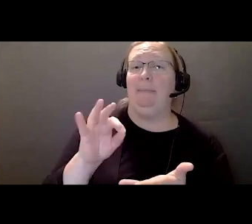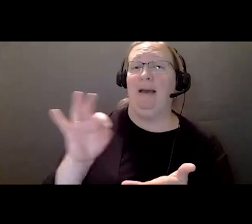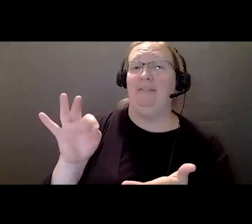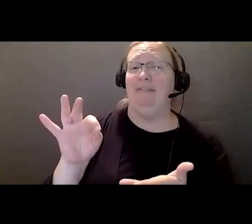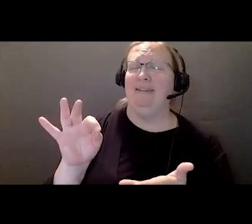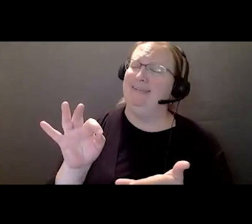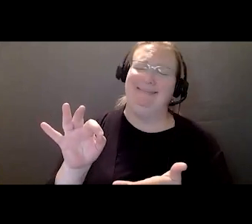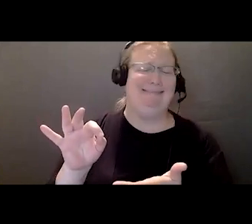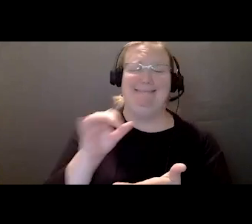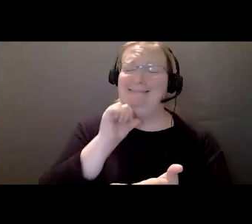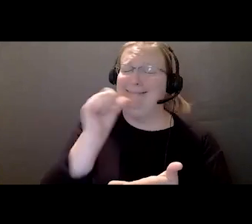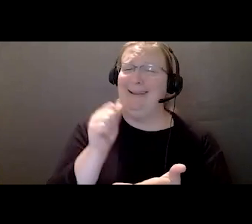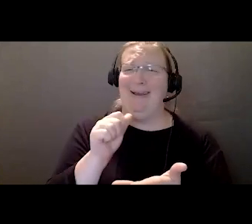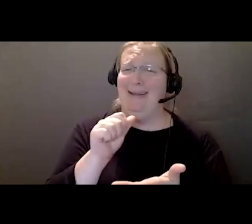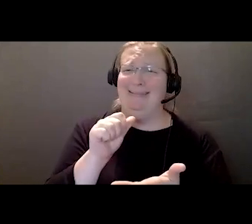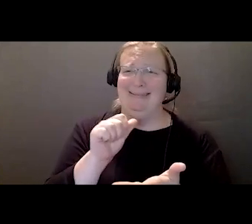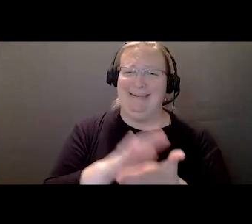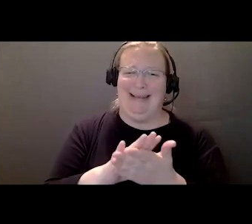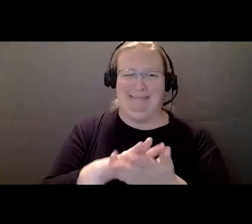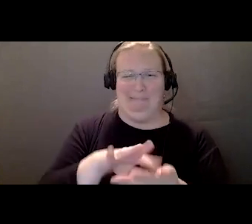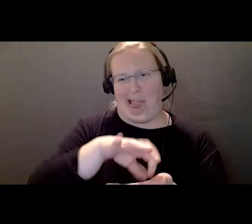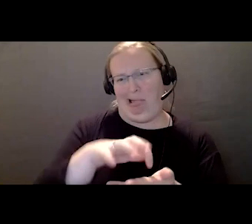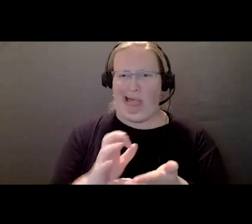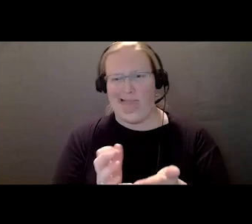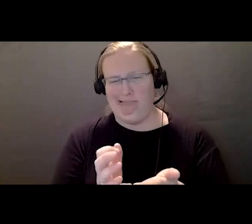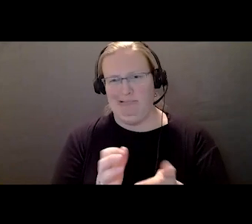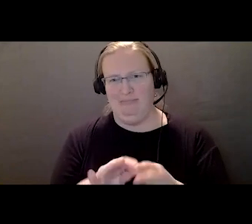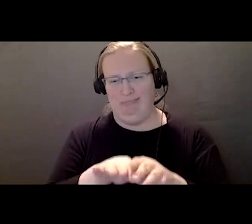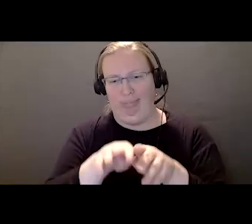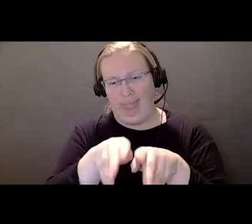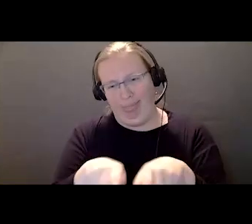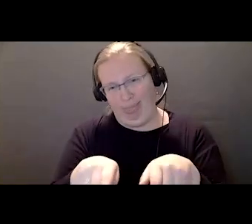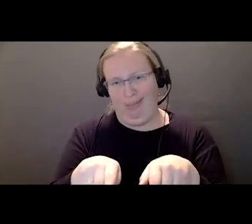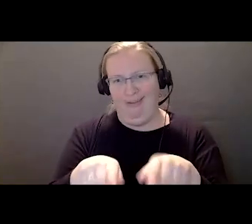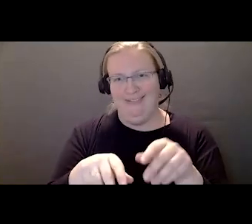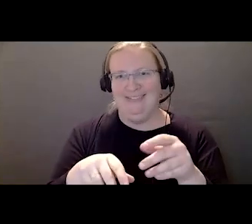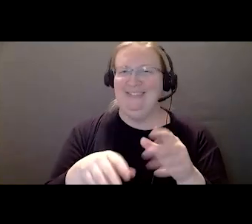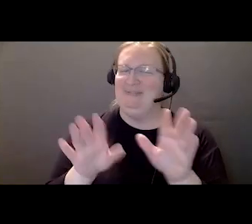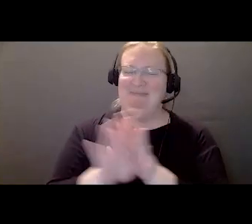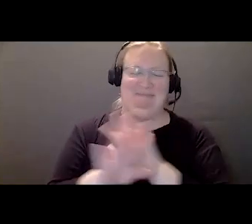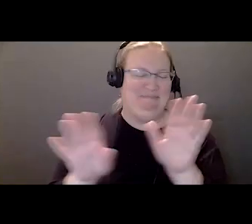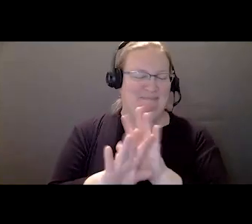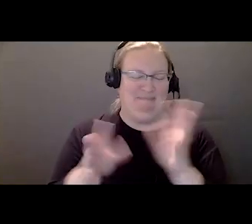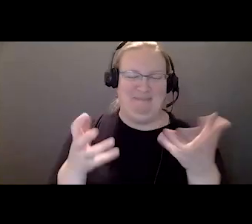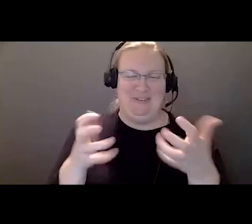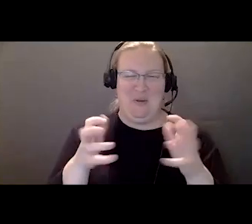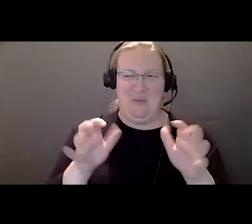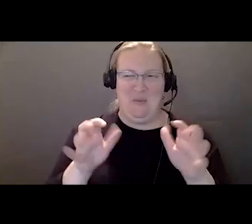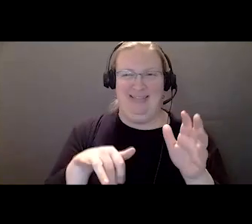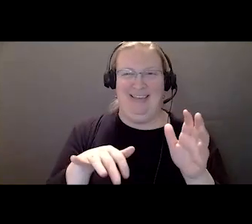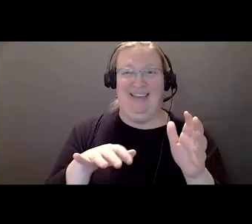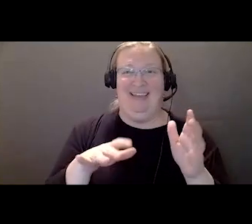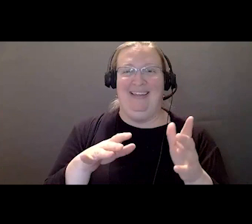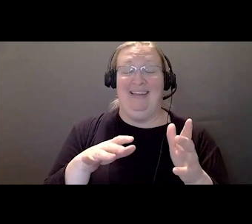meringues, which isn't what you want when you're making cream puffs. But what I